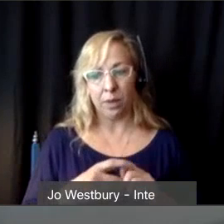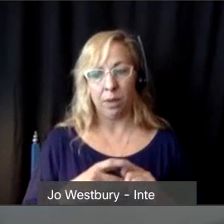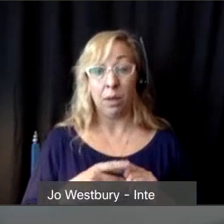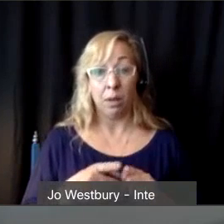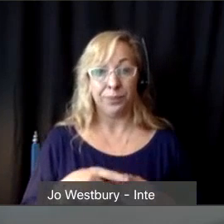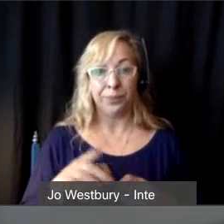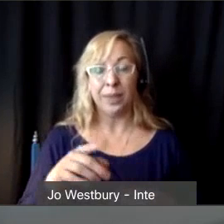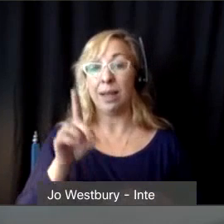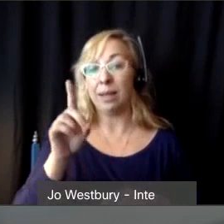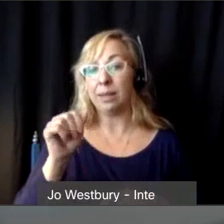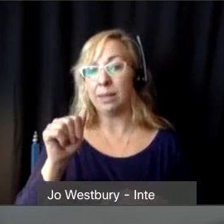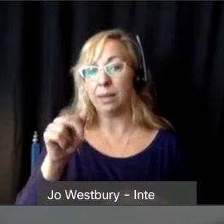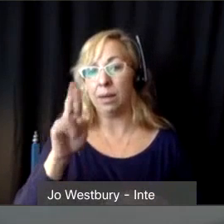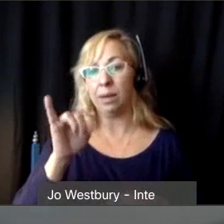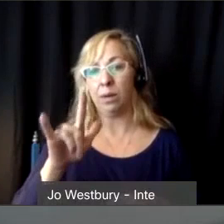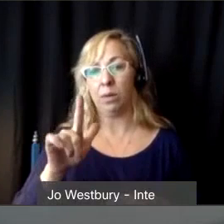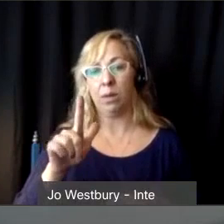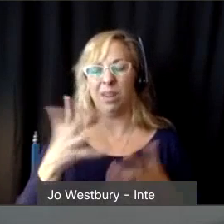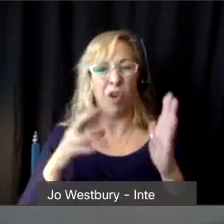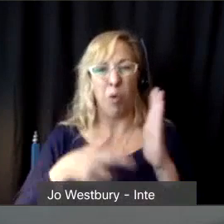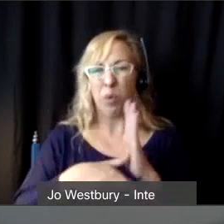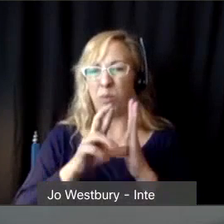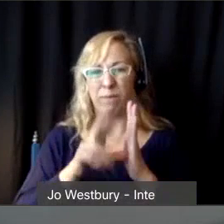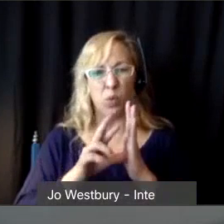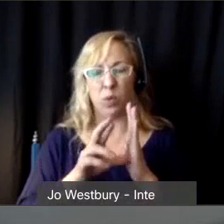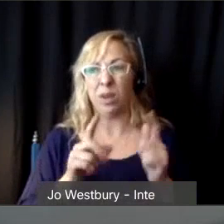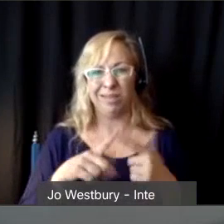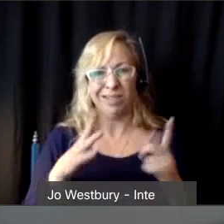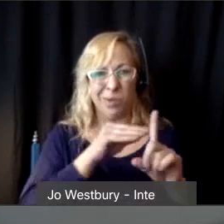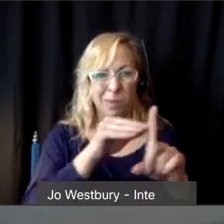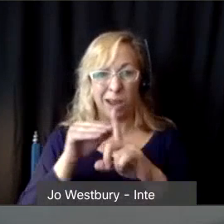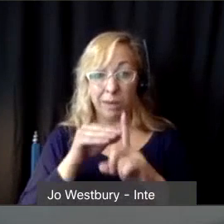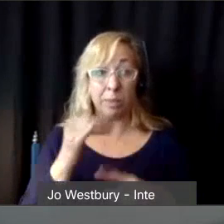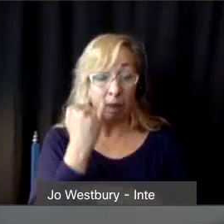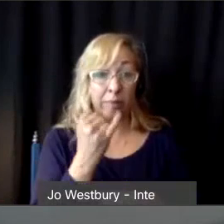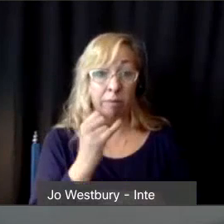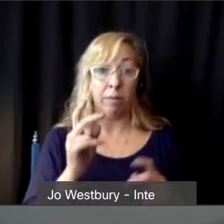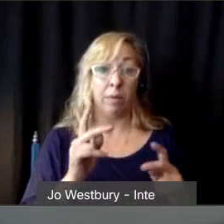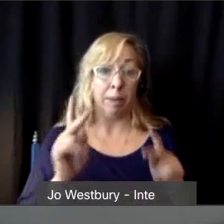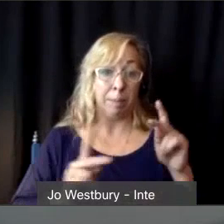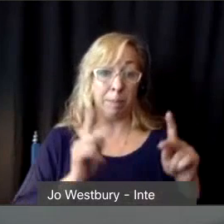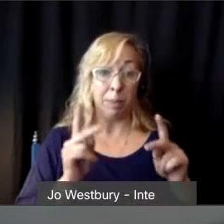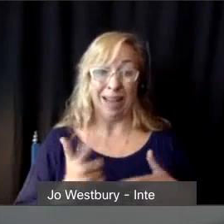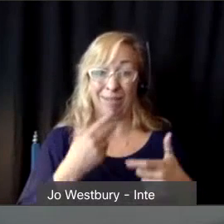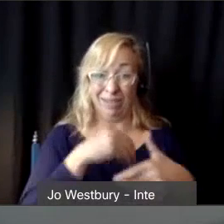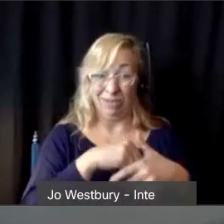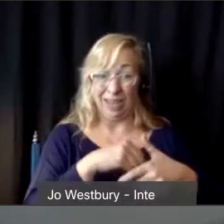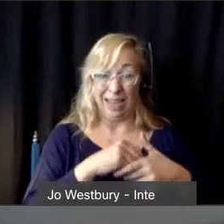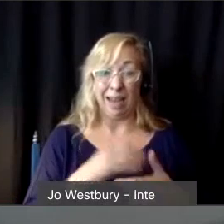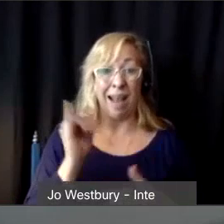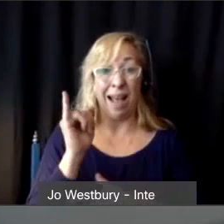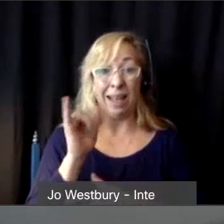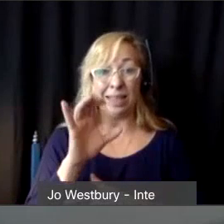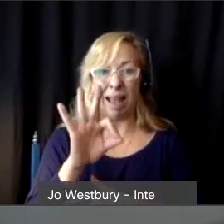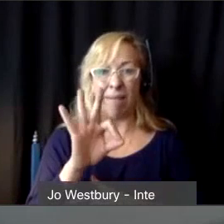Daryl has reviewed this several times, reminding people that it is okay for people who live in an intermediate care facility not to